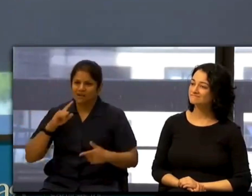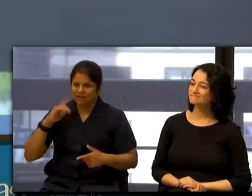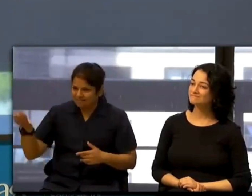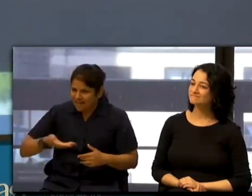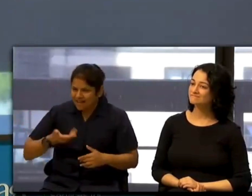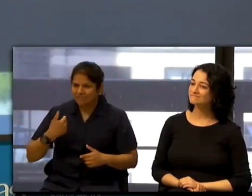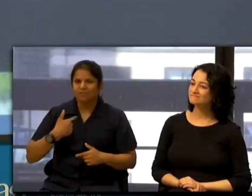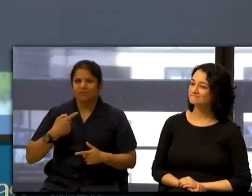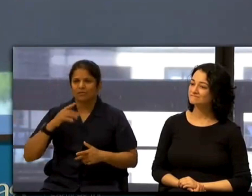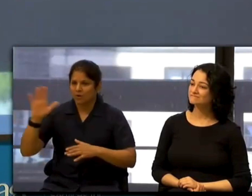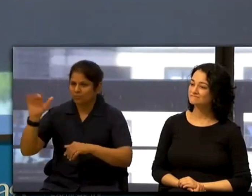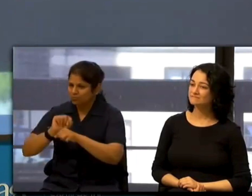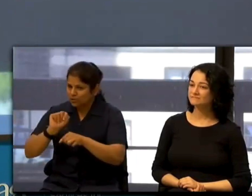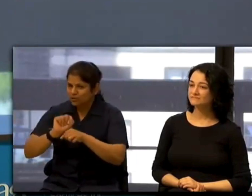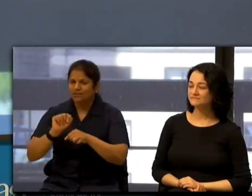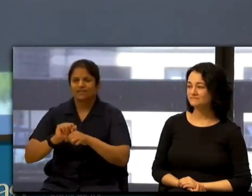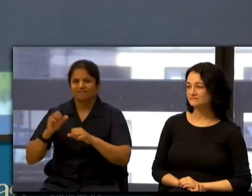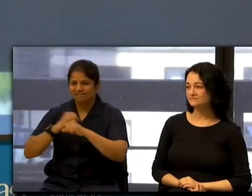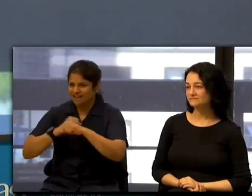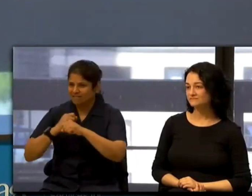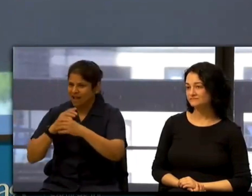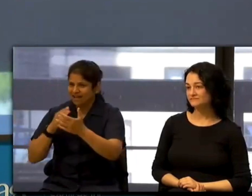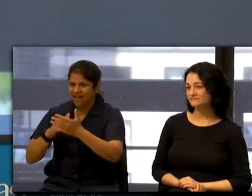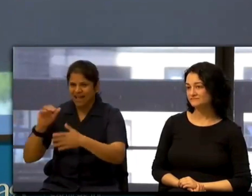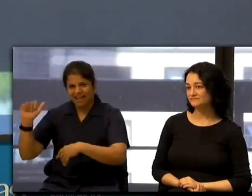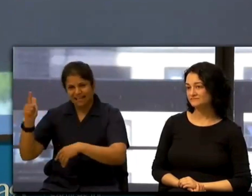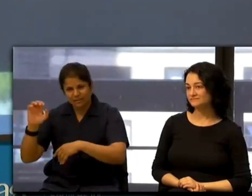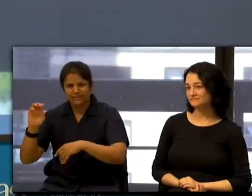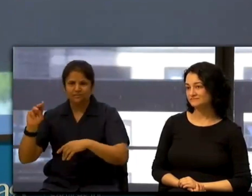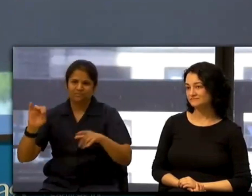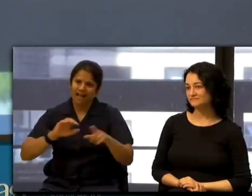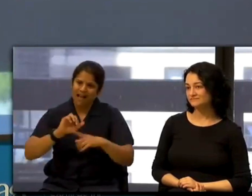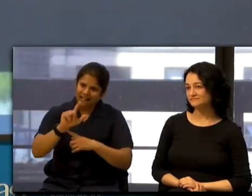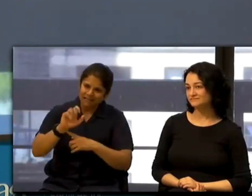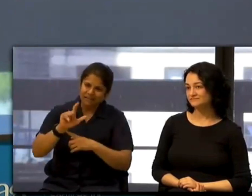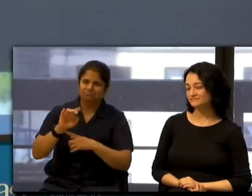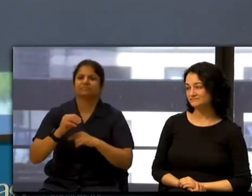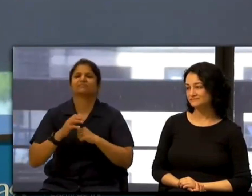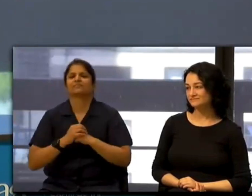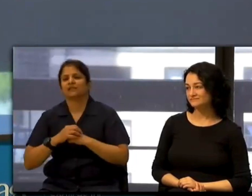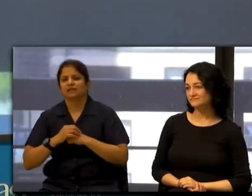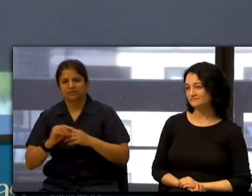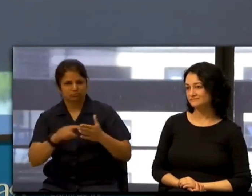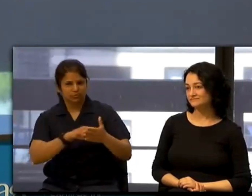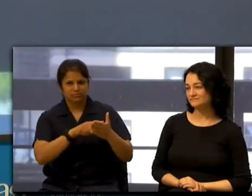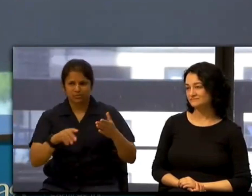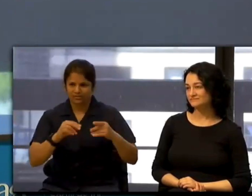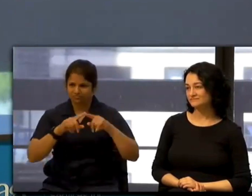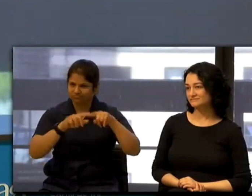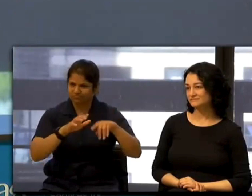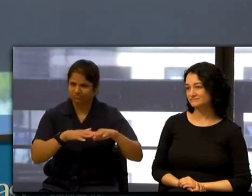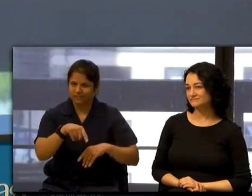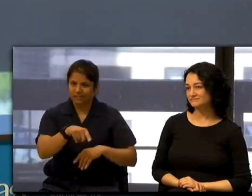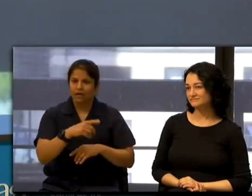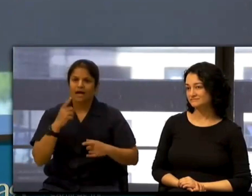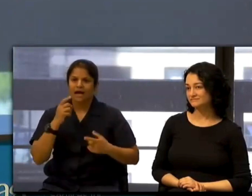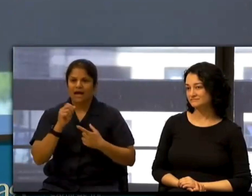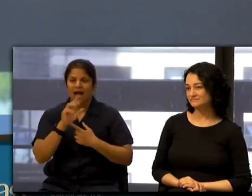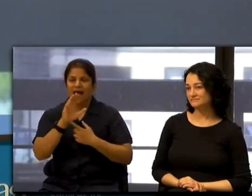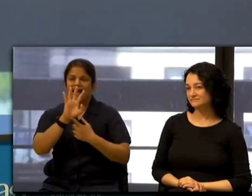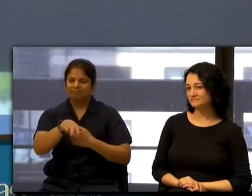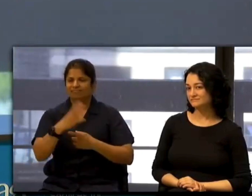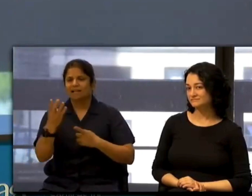ageism, ableism, and the discrimination faced by the LGBTQ plus community. Thank you to